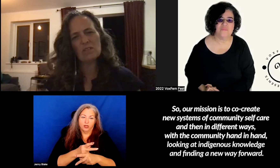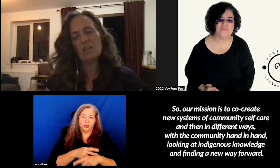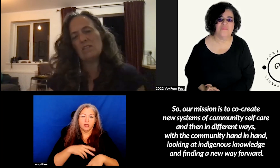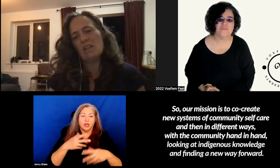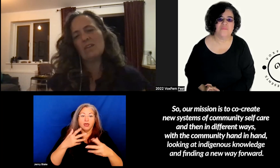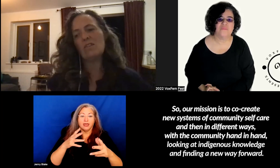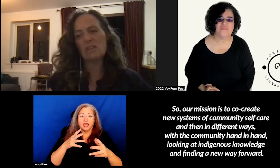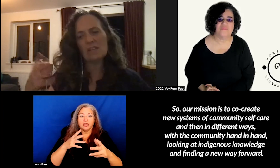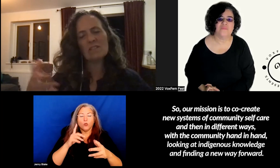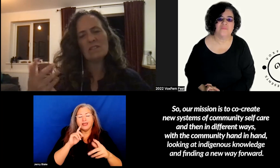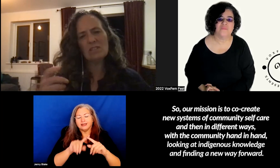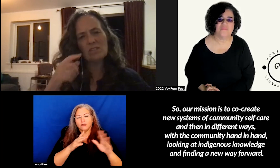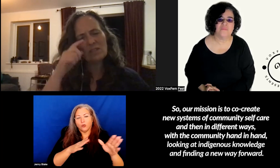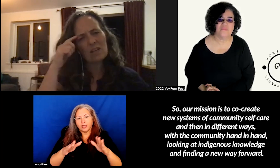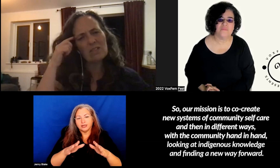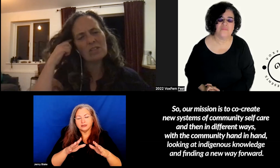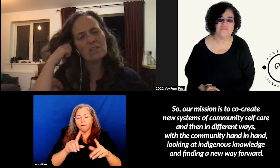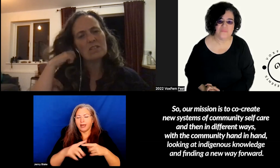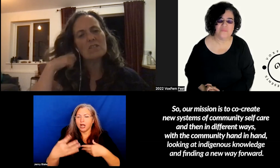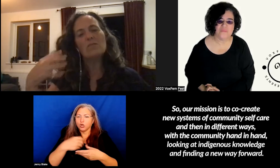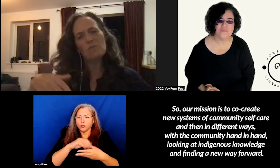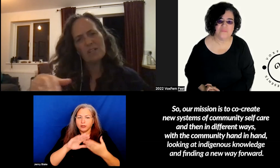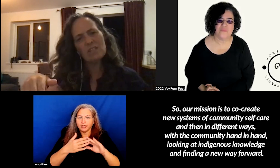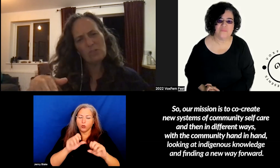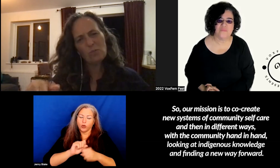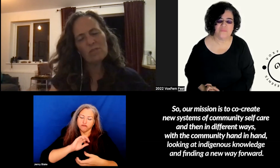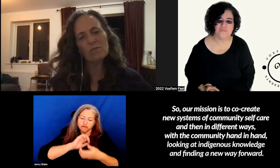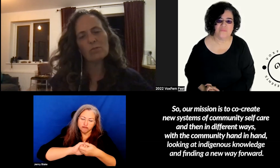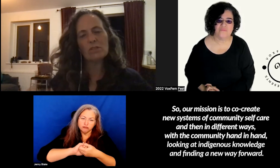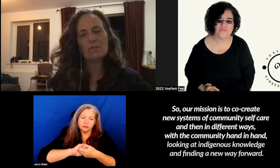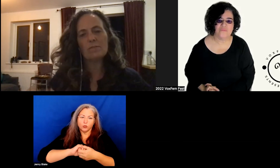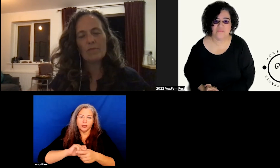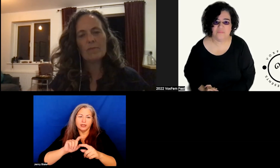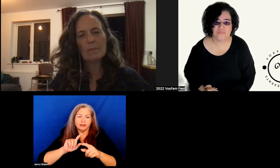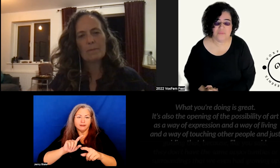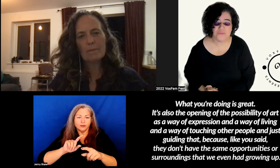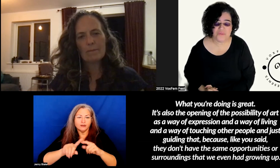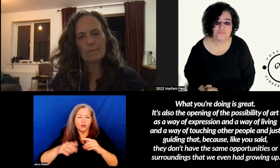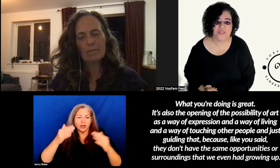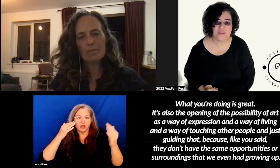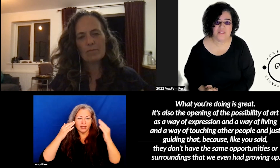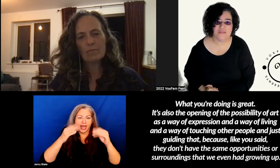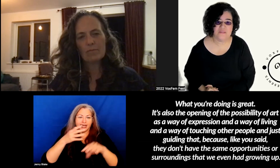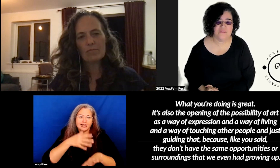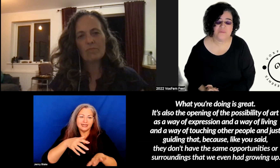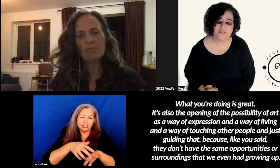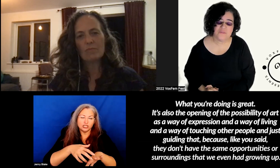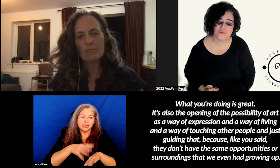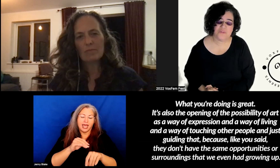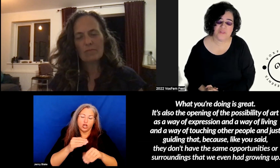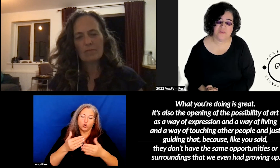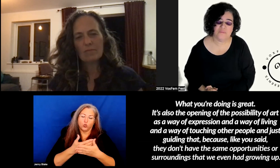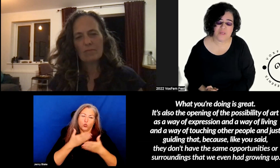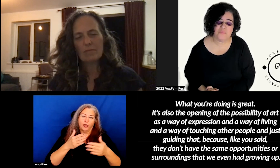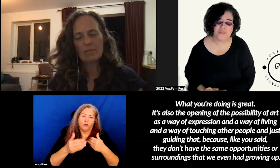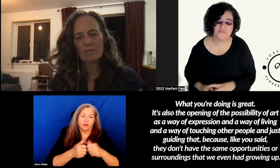community, hand in hand, looking at Indigenous knowledge and finding a new way forward. What you're doing is great. It's